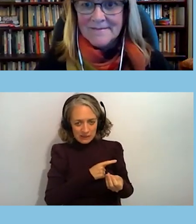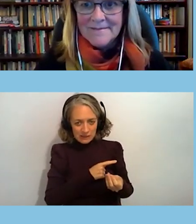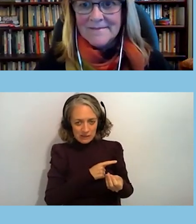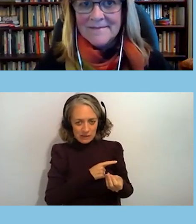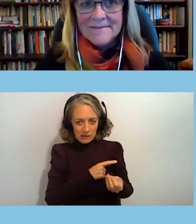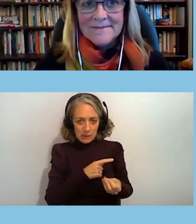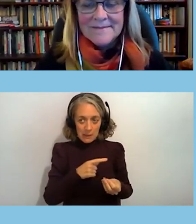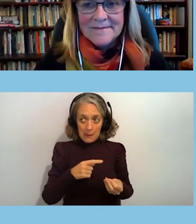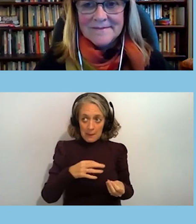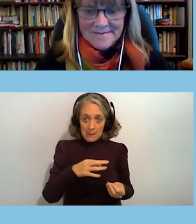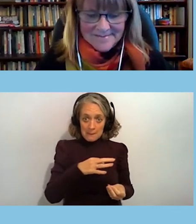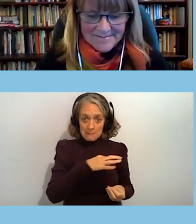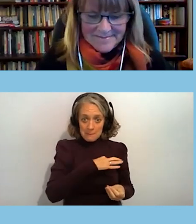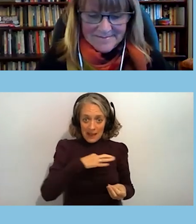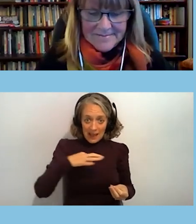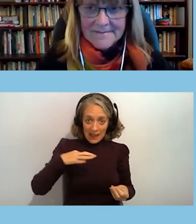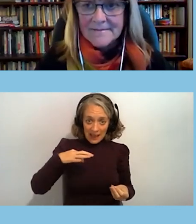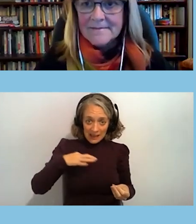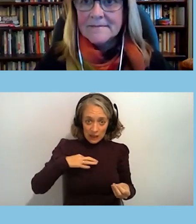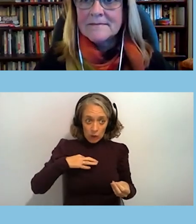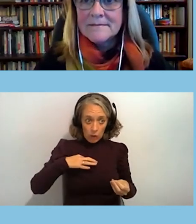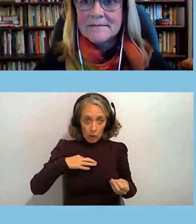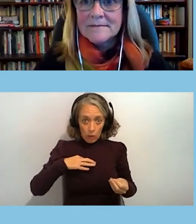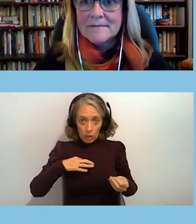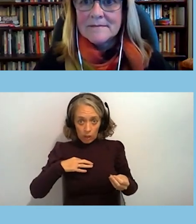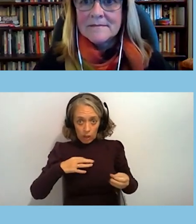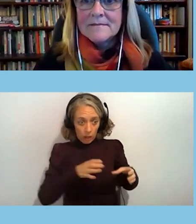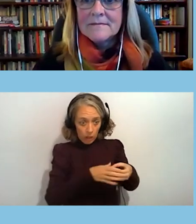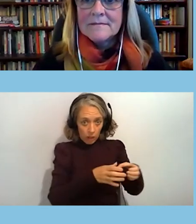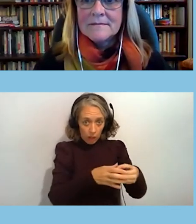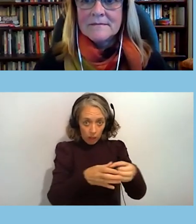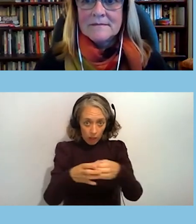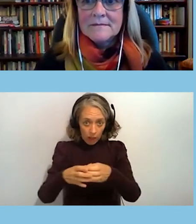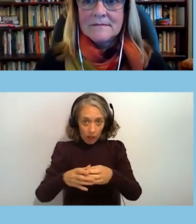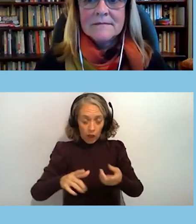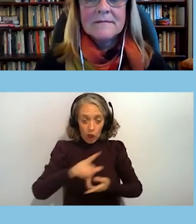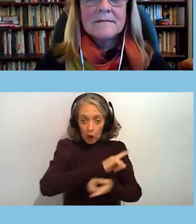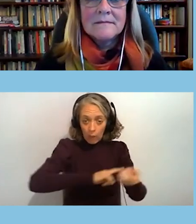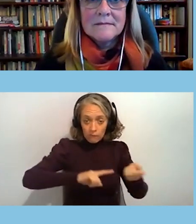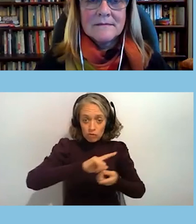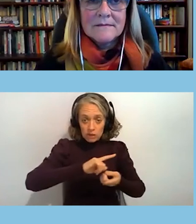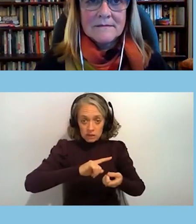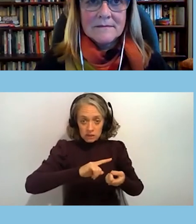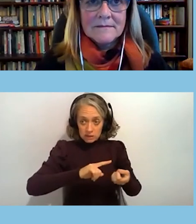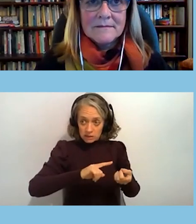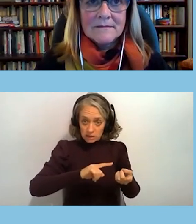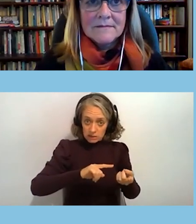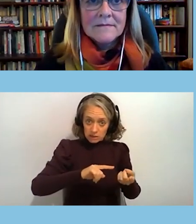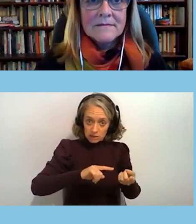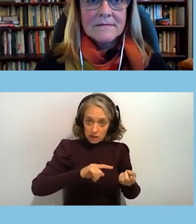medical school conference circuits have approached this particular sonographer and offered